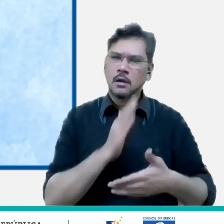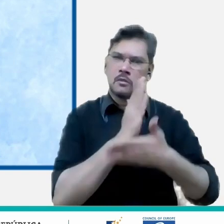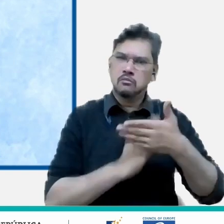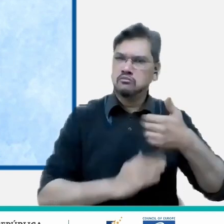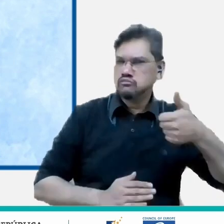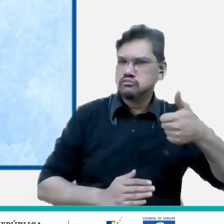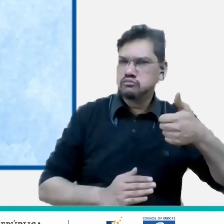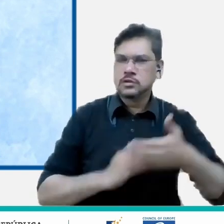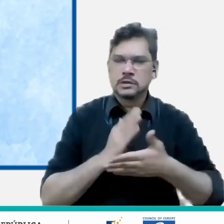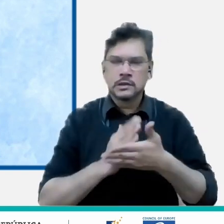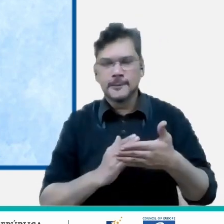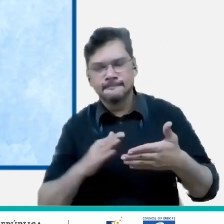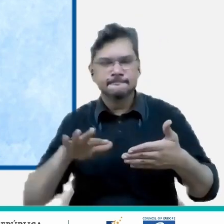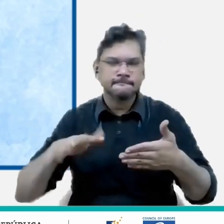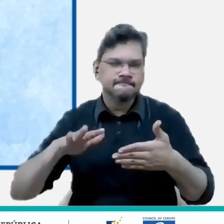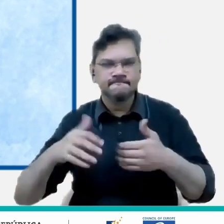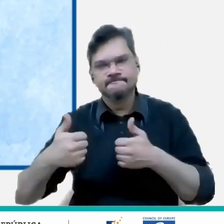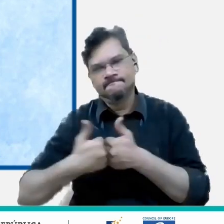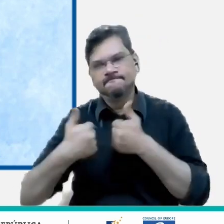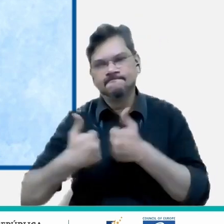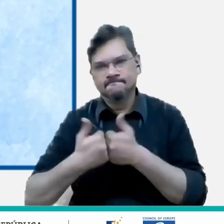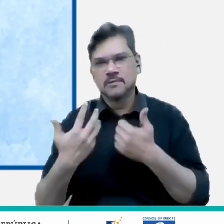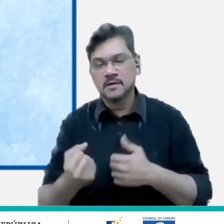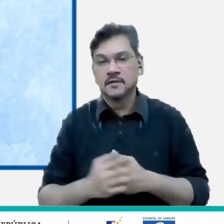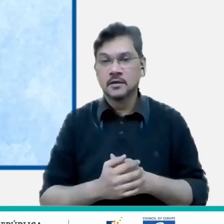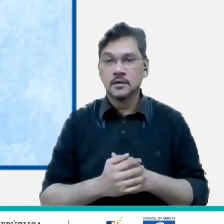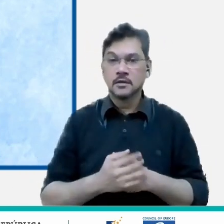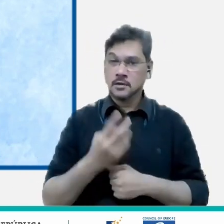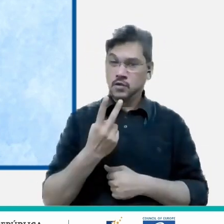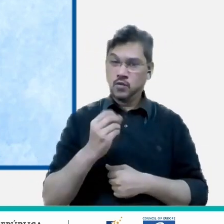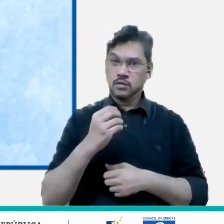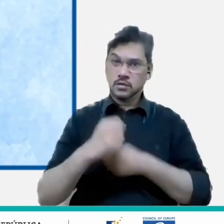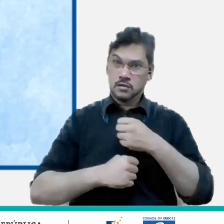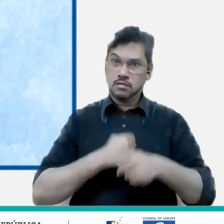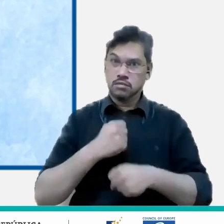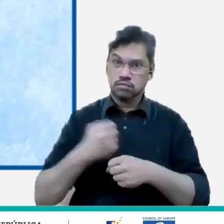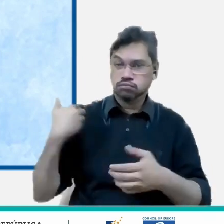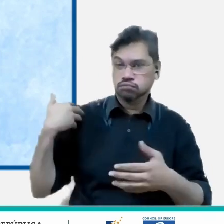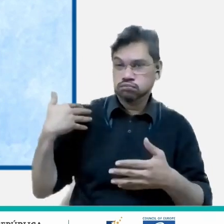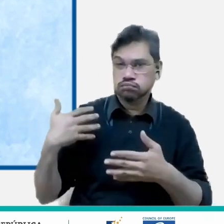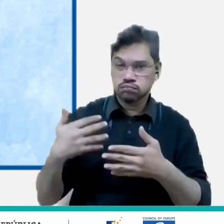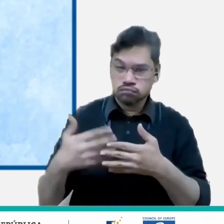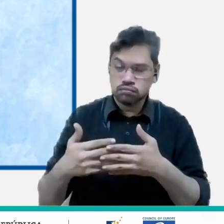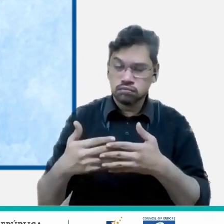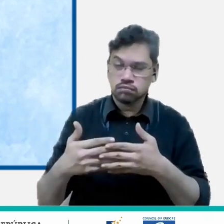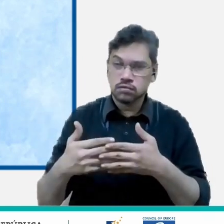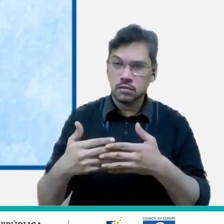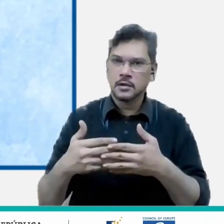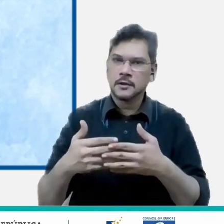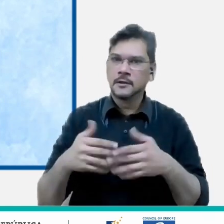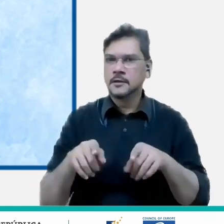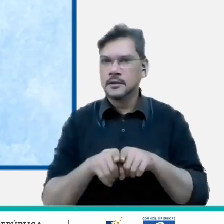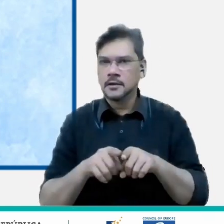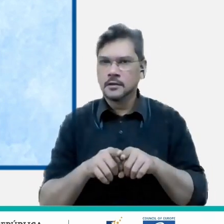For 20 years now, any country in the world has been able to call upon the Union Civil Protection Mechanism to assist when its